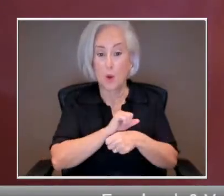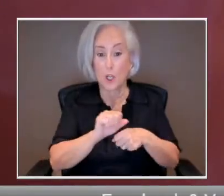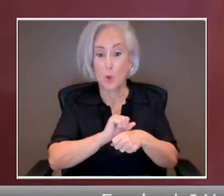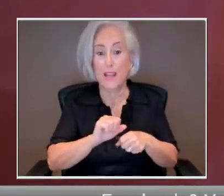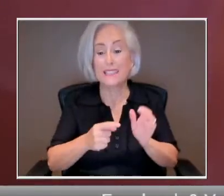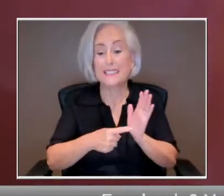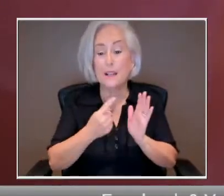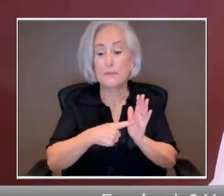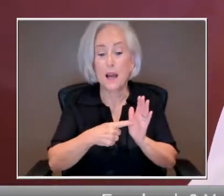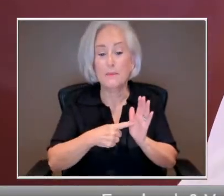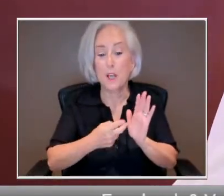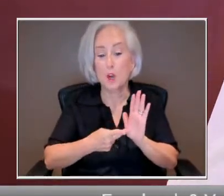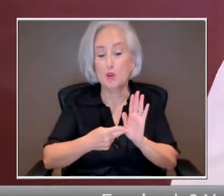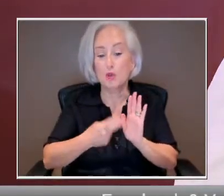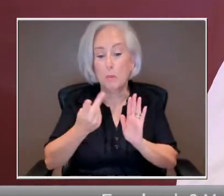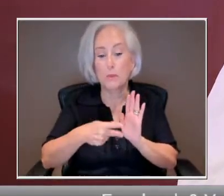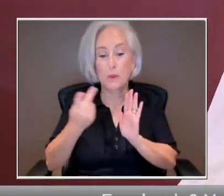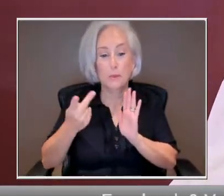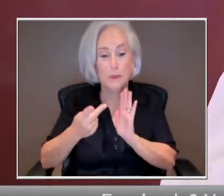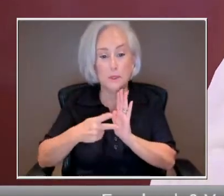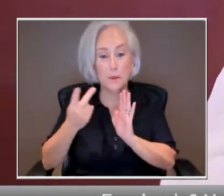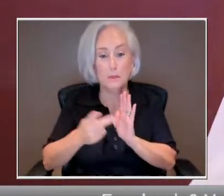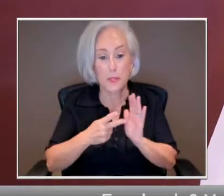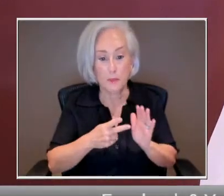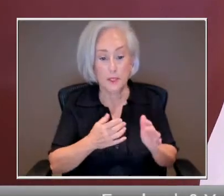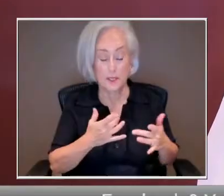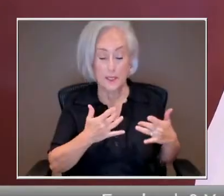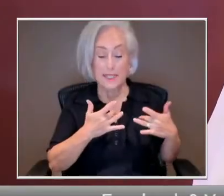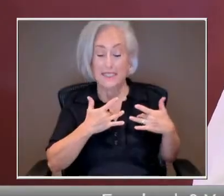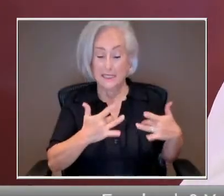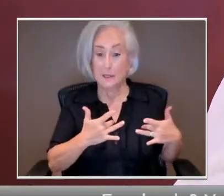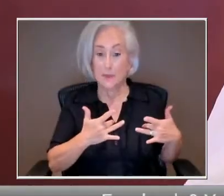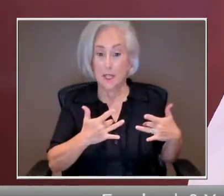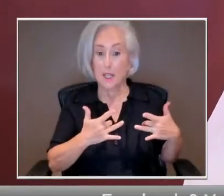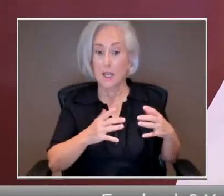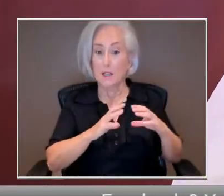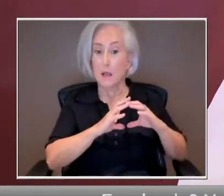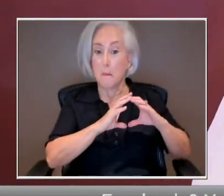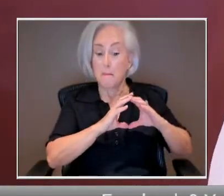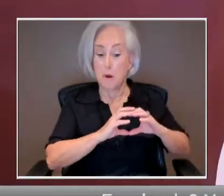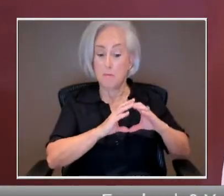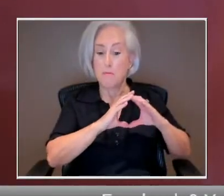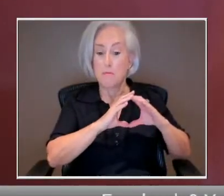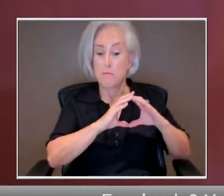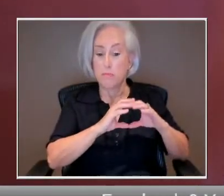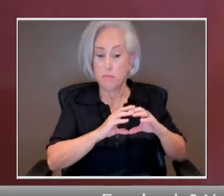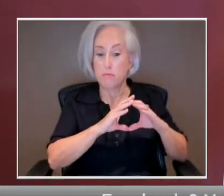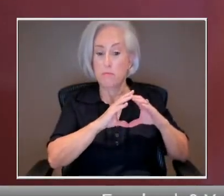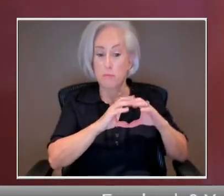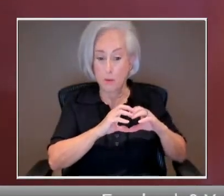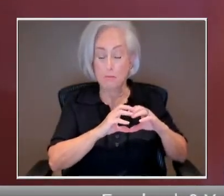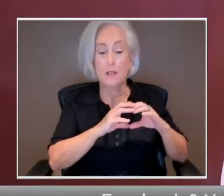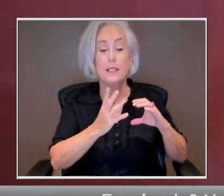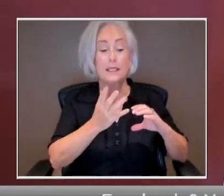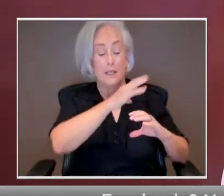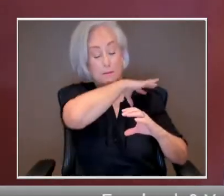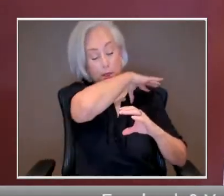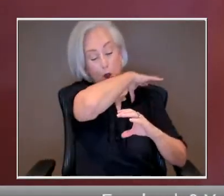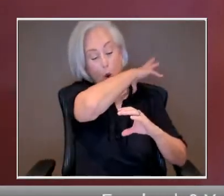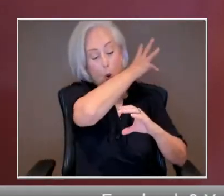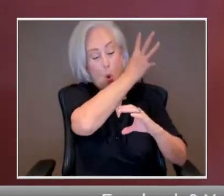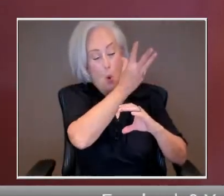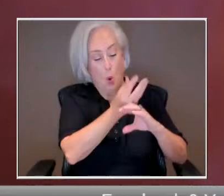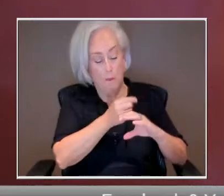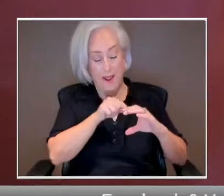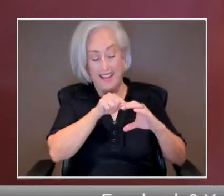and normal heartbeat starts from the top, Okay. some of the sinus node, and then comes down to the AV node and then goes down, so as you pointed out, it's